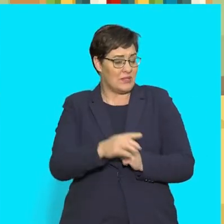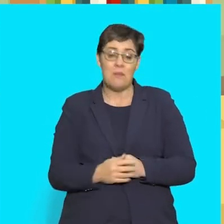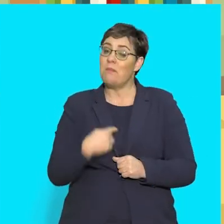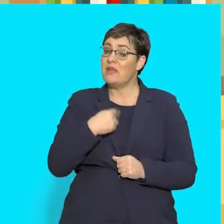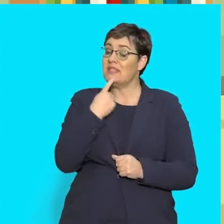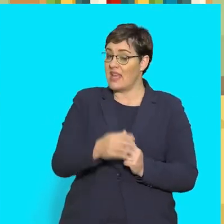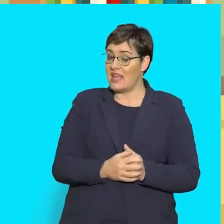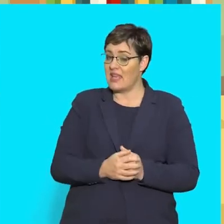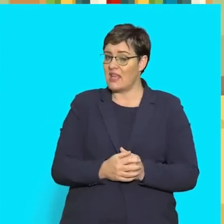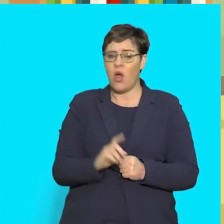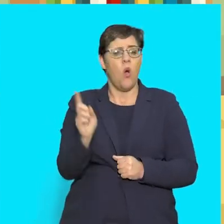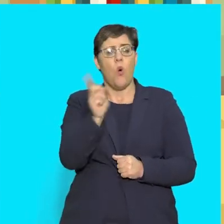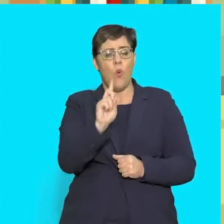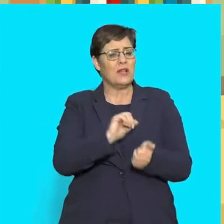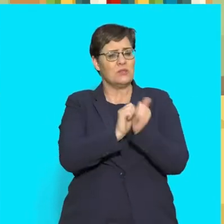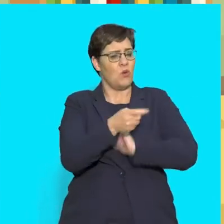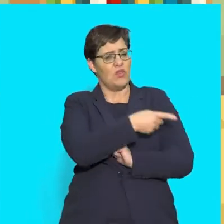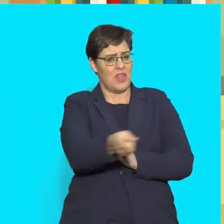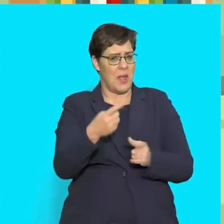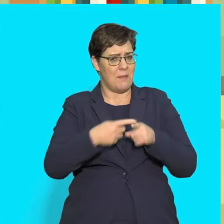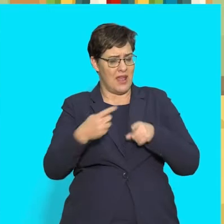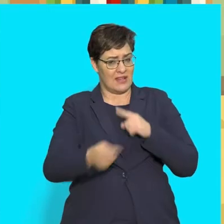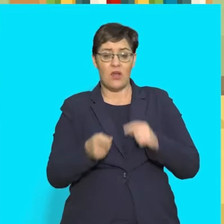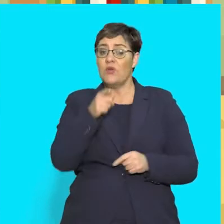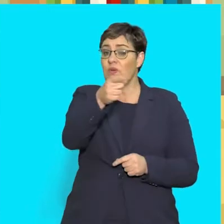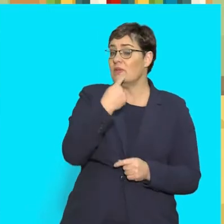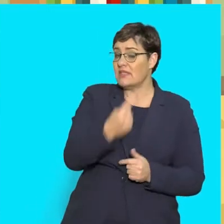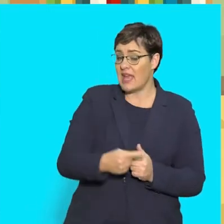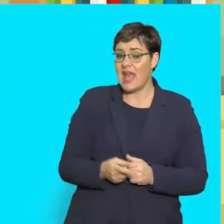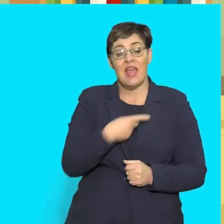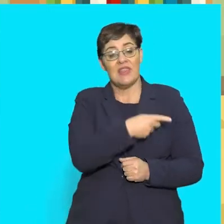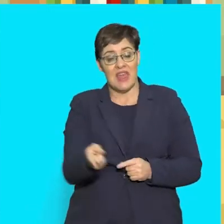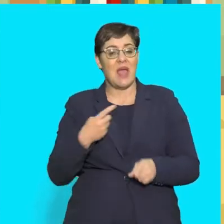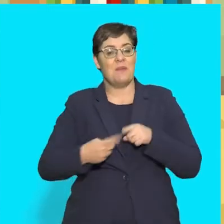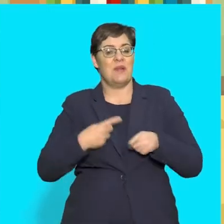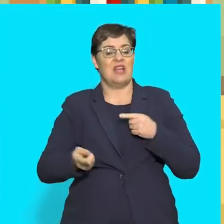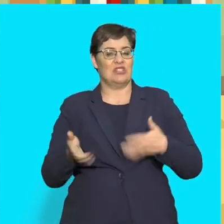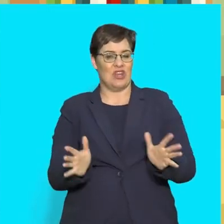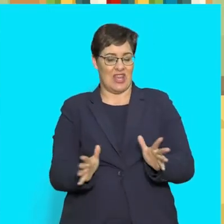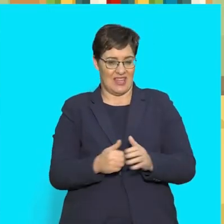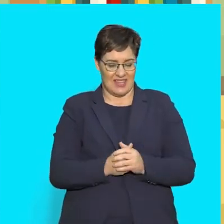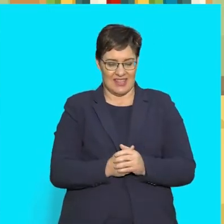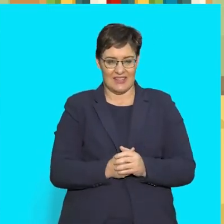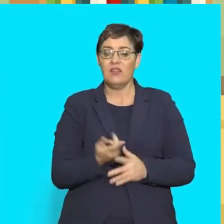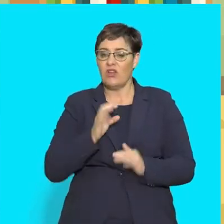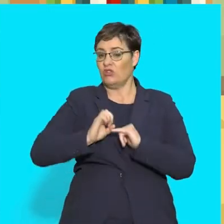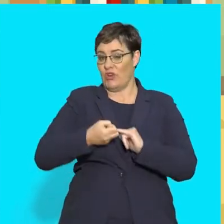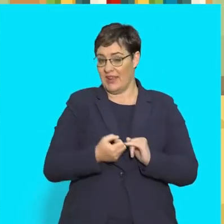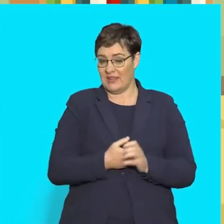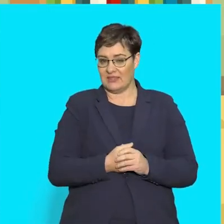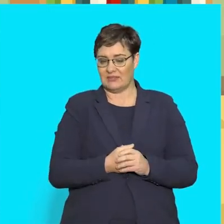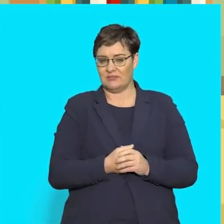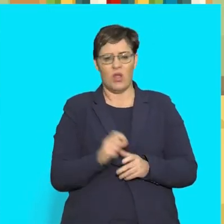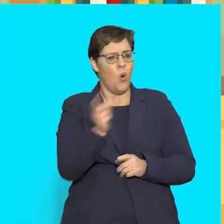I say, what sport did they play? You say, they played soccer. Now let's try